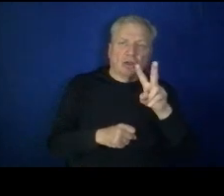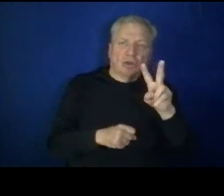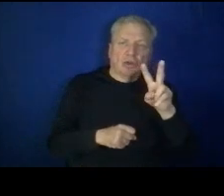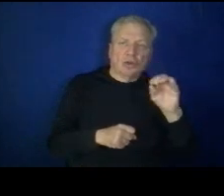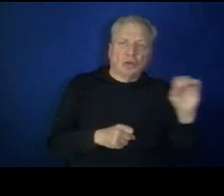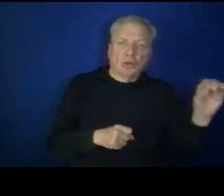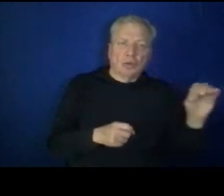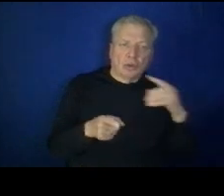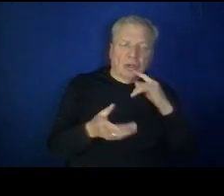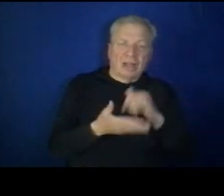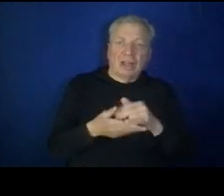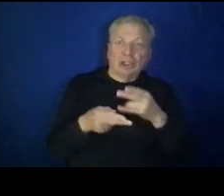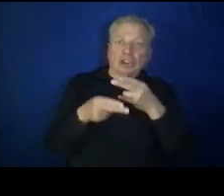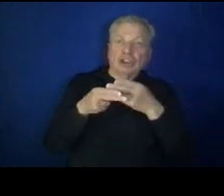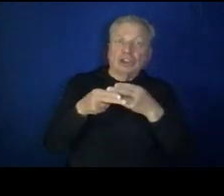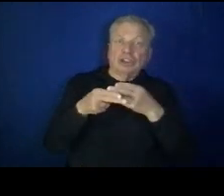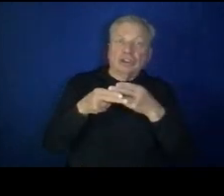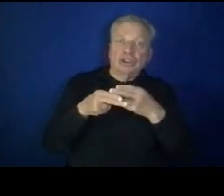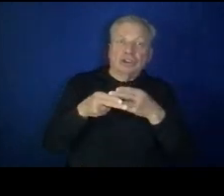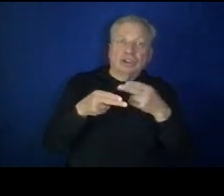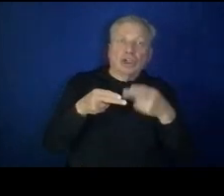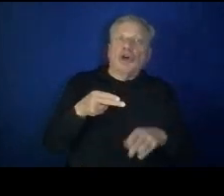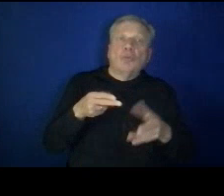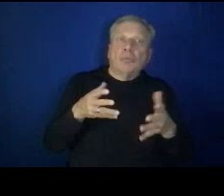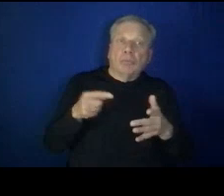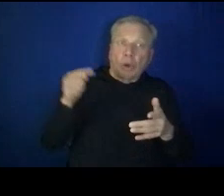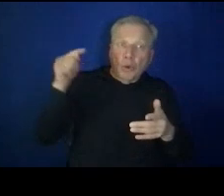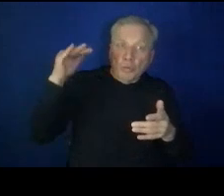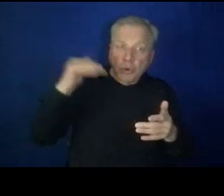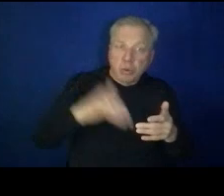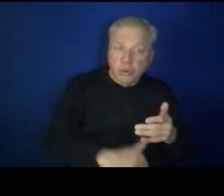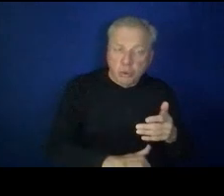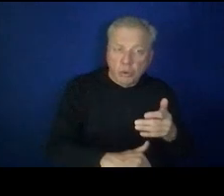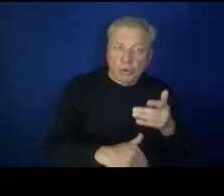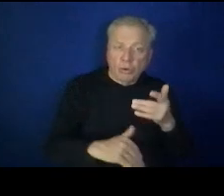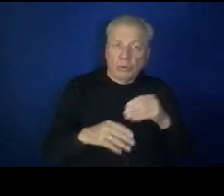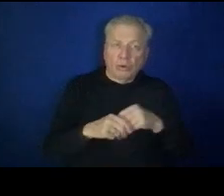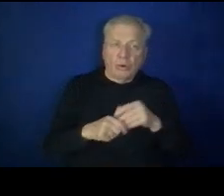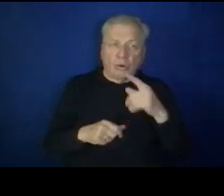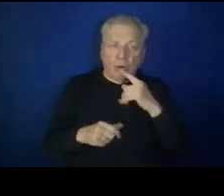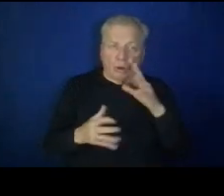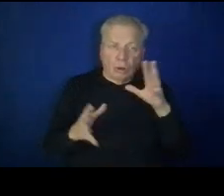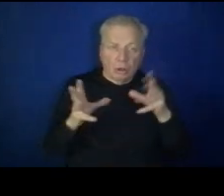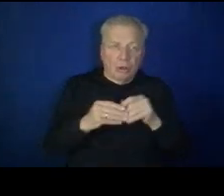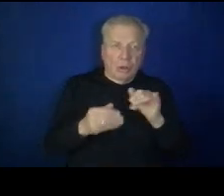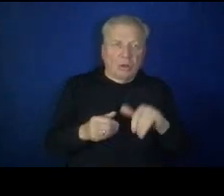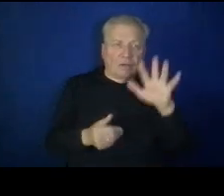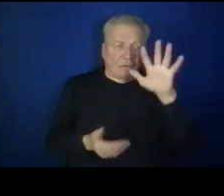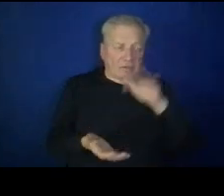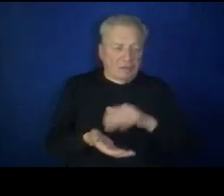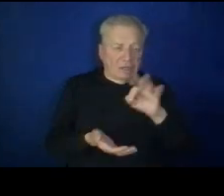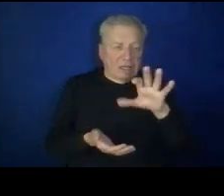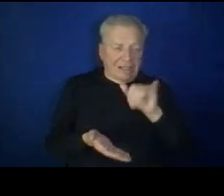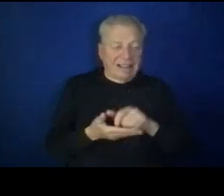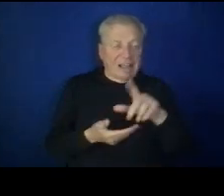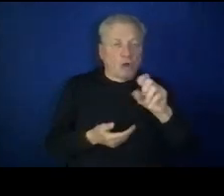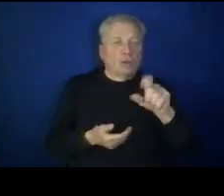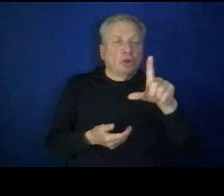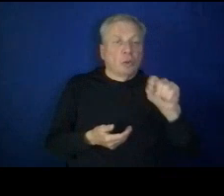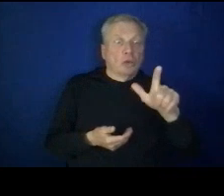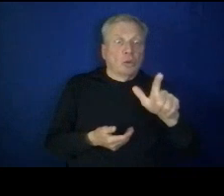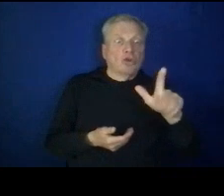sharp decline, that's the year 2008. When we hit 5,900 bison, that was 2023.